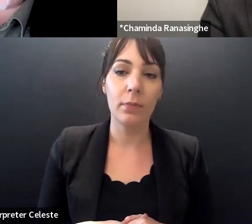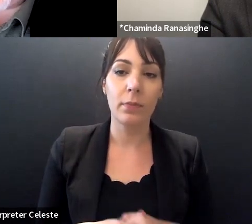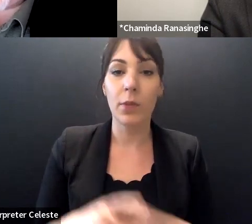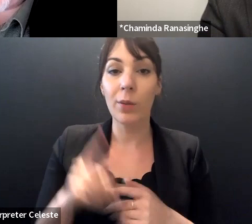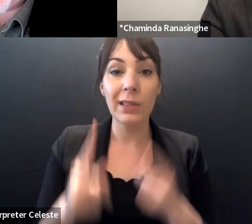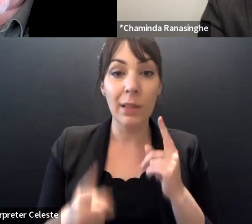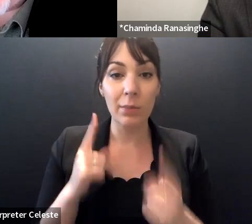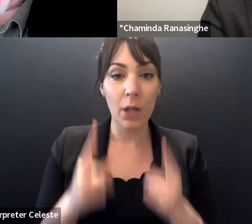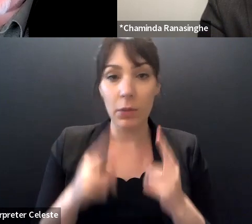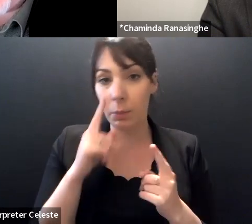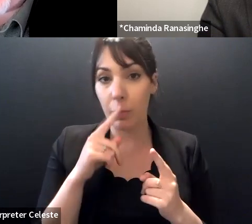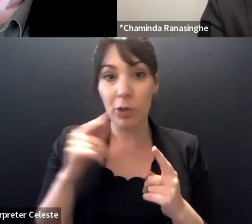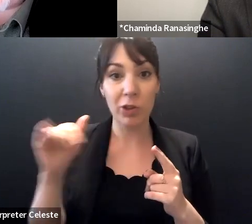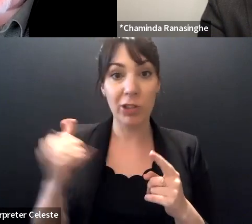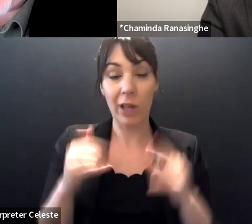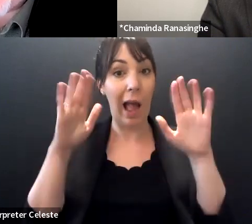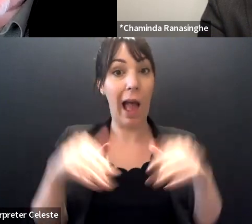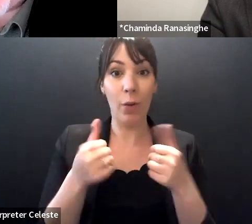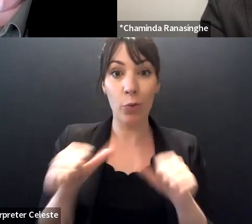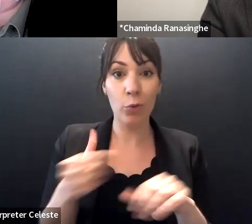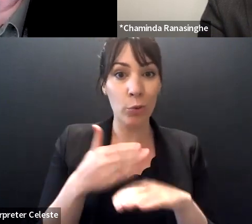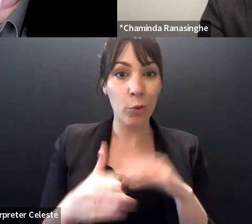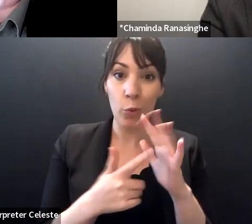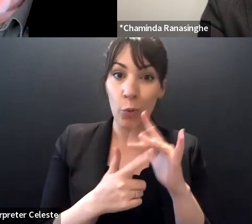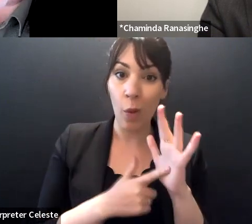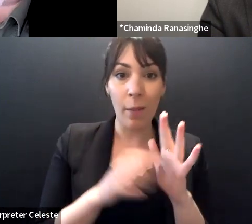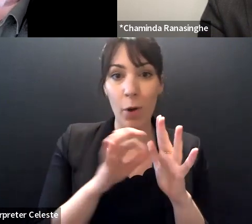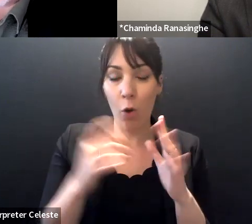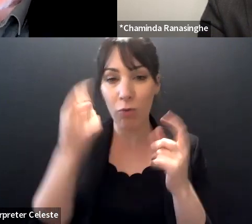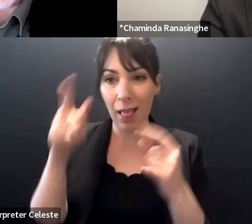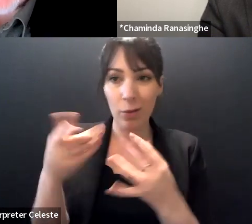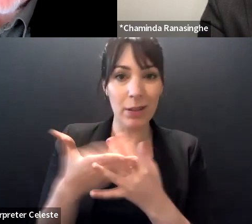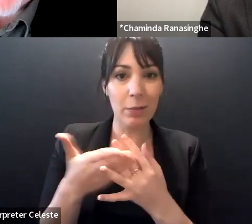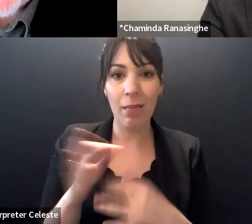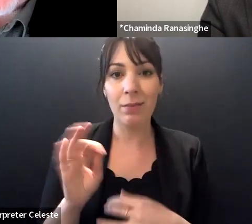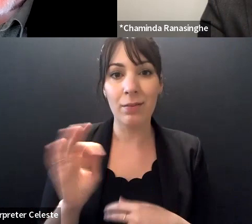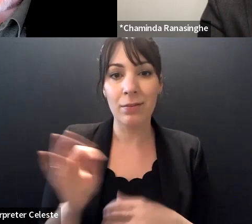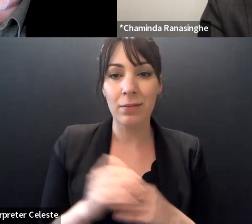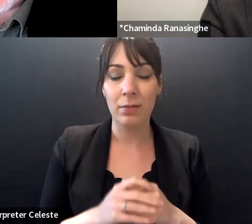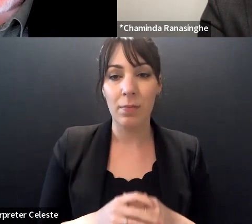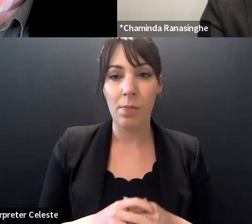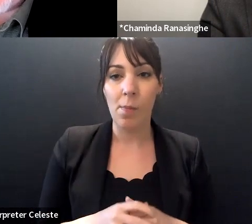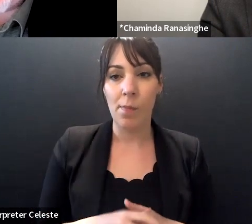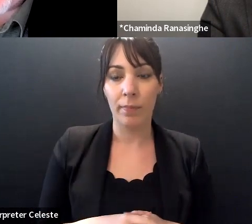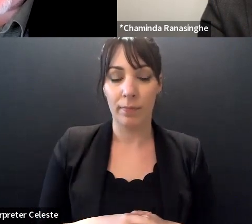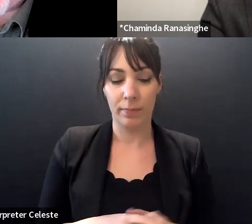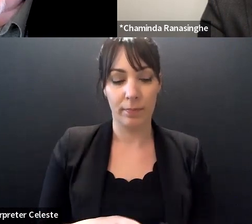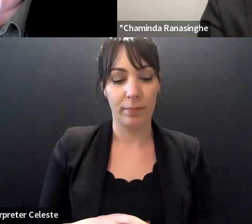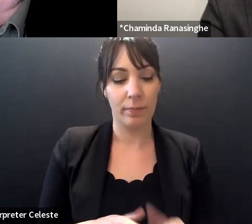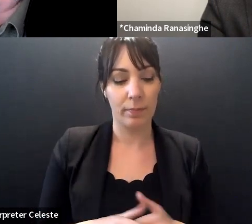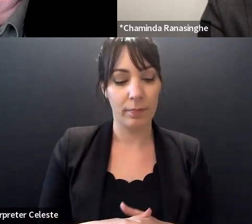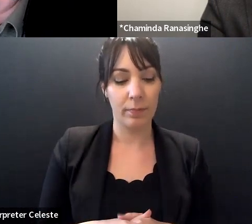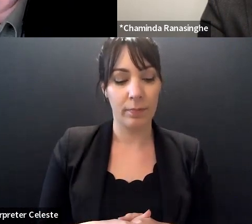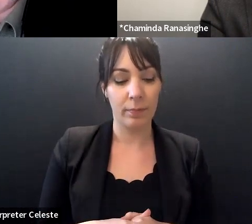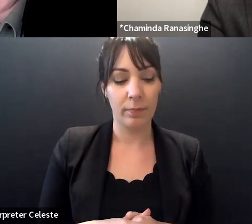been no thought or consideration for how other people are going to use this tool, let alone how we're expecting the academic to use these new tools to get the most